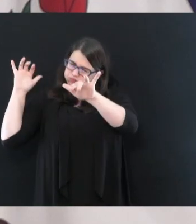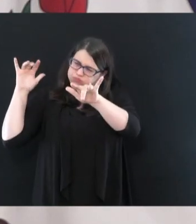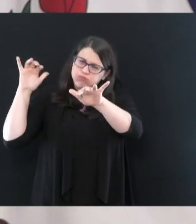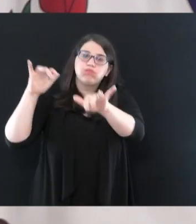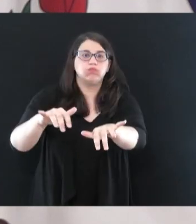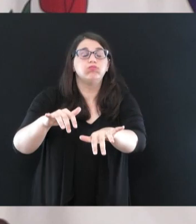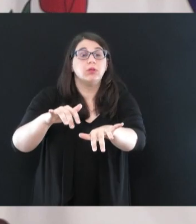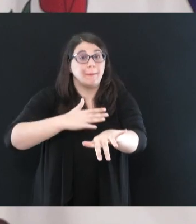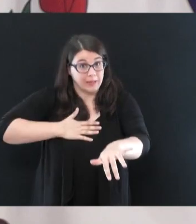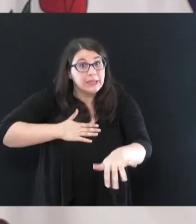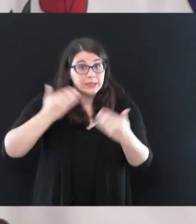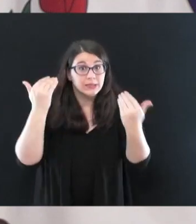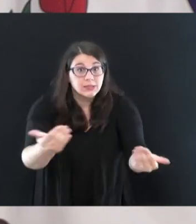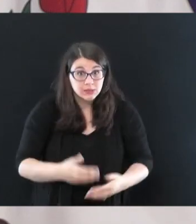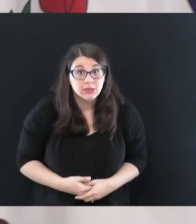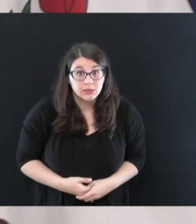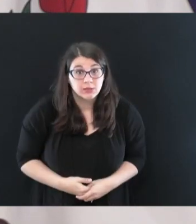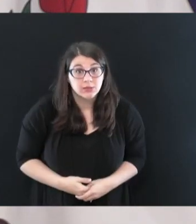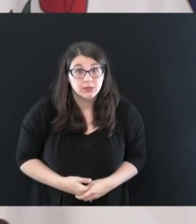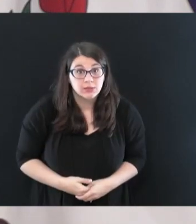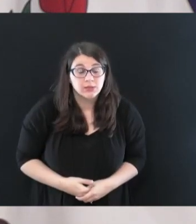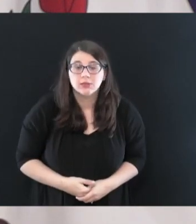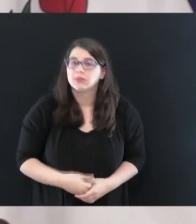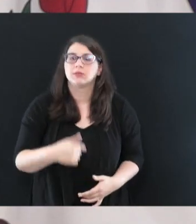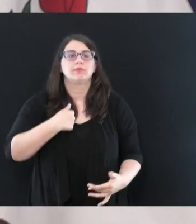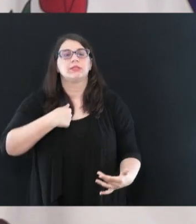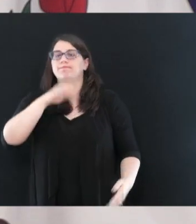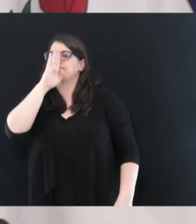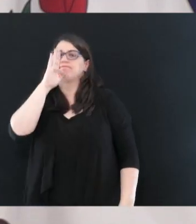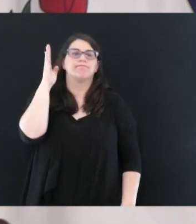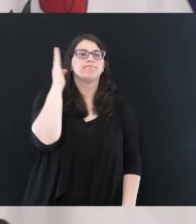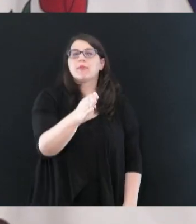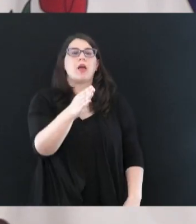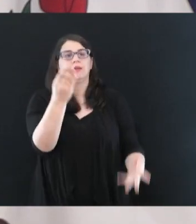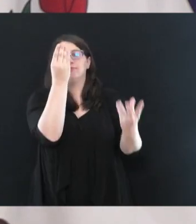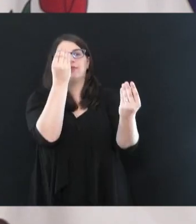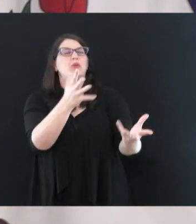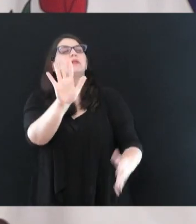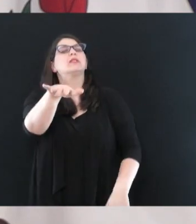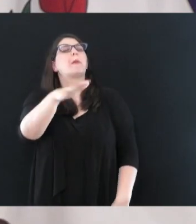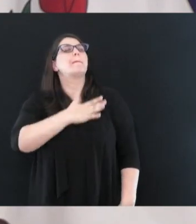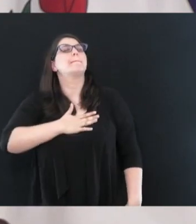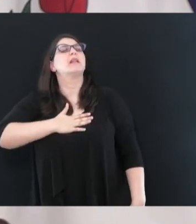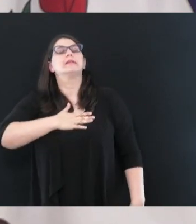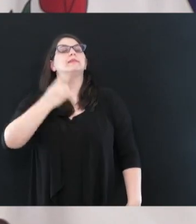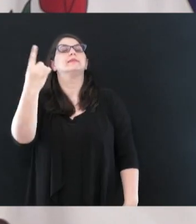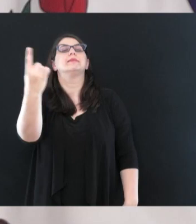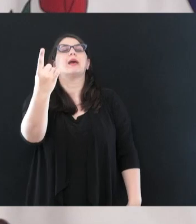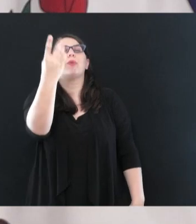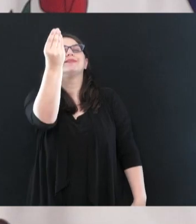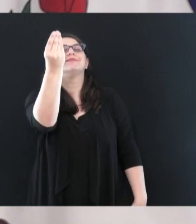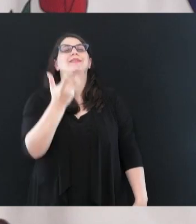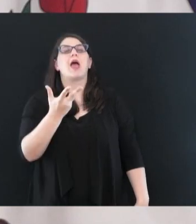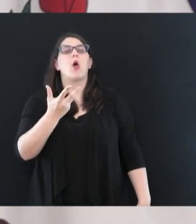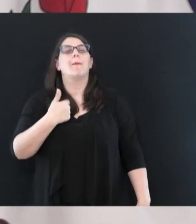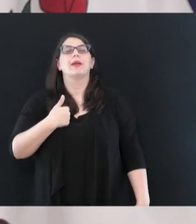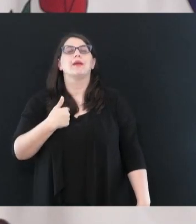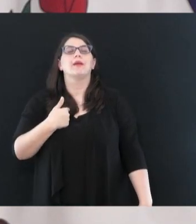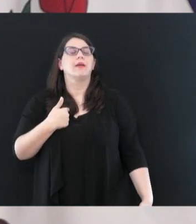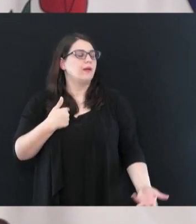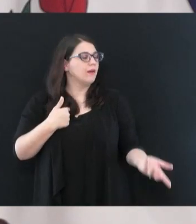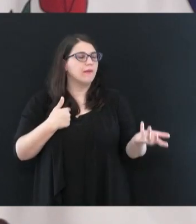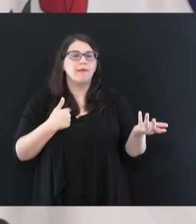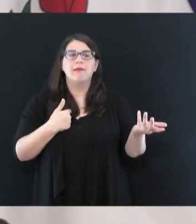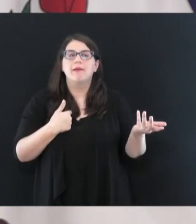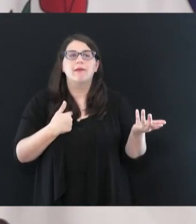say it any more blunt, but somebody identified to me, just somebody identified to me, what